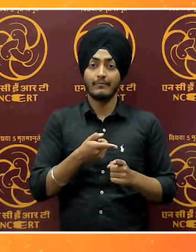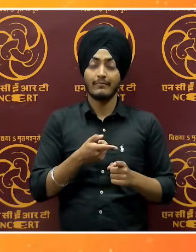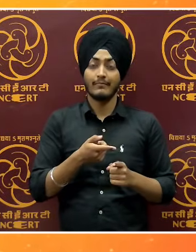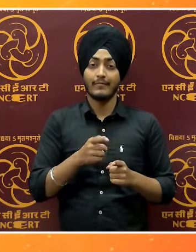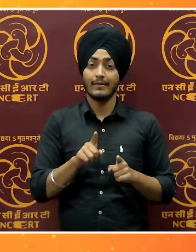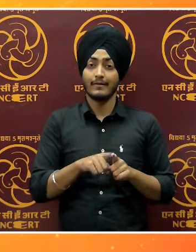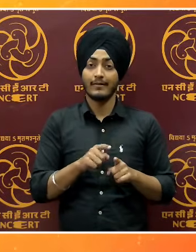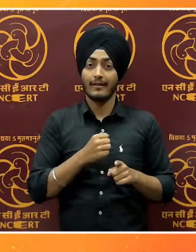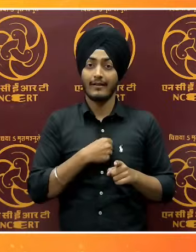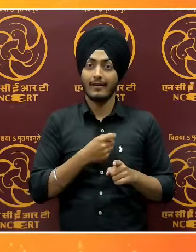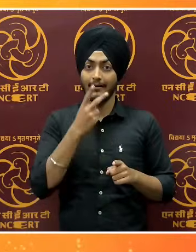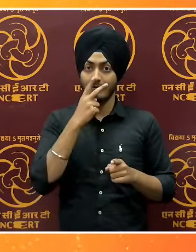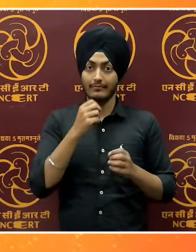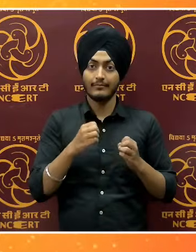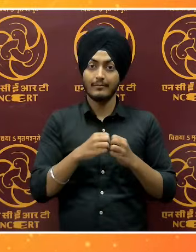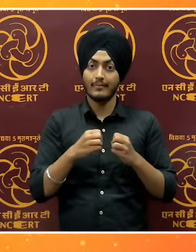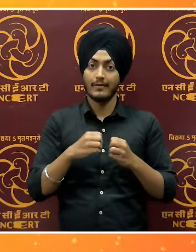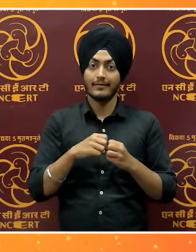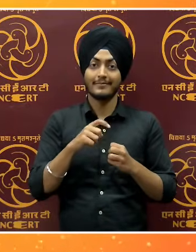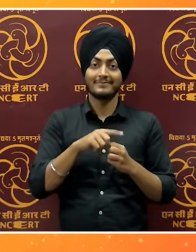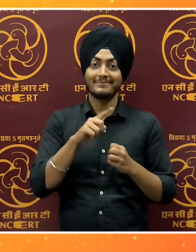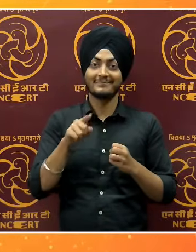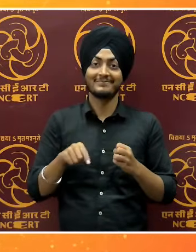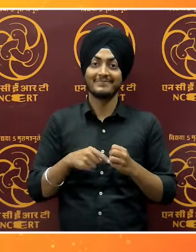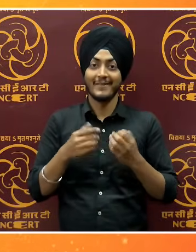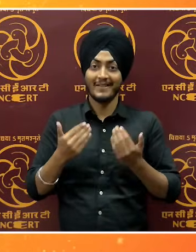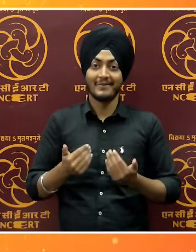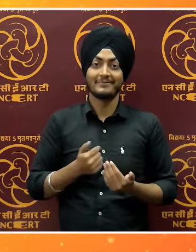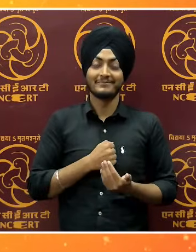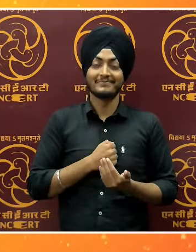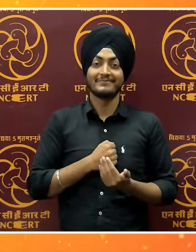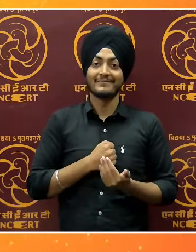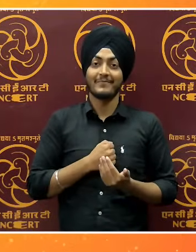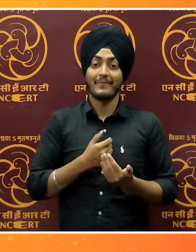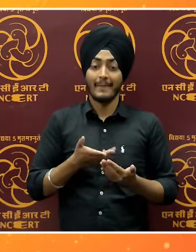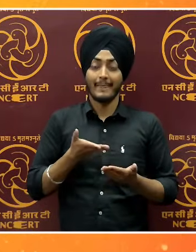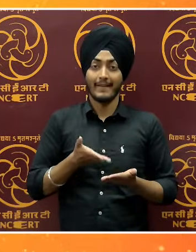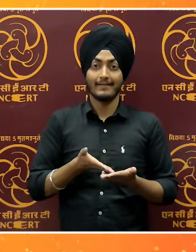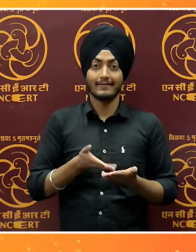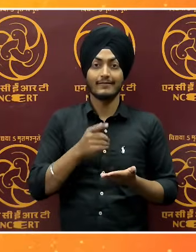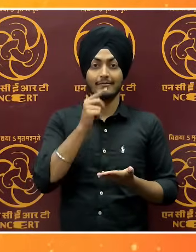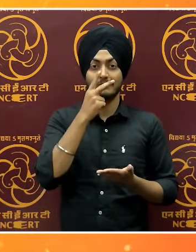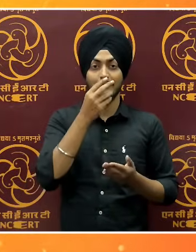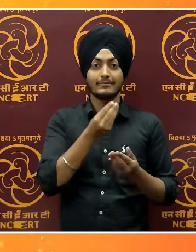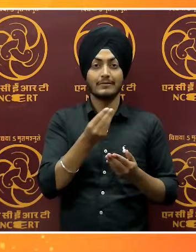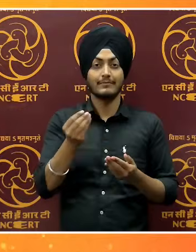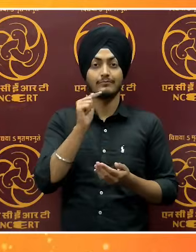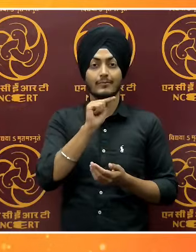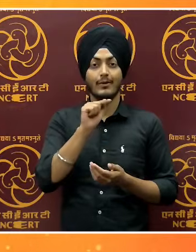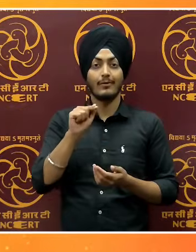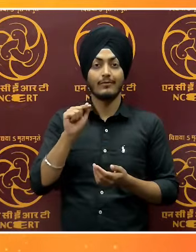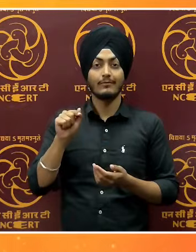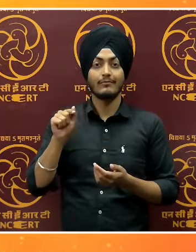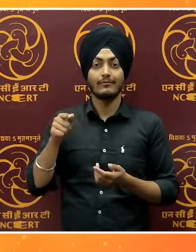a concentric circle. Now here some dots and Hindu marks are